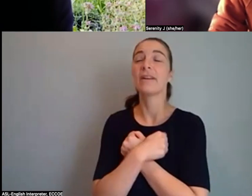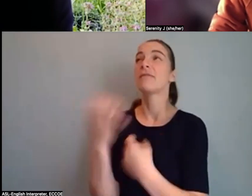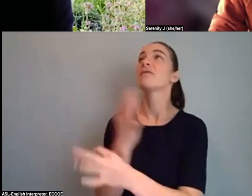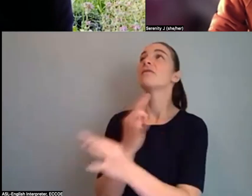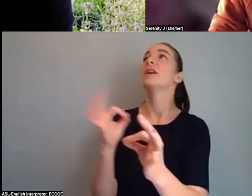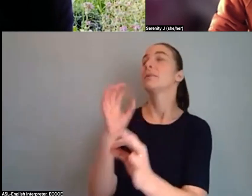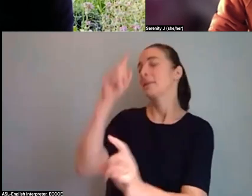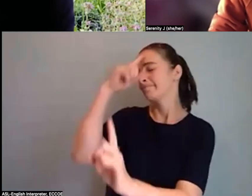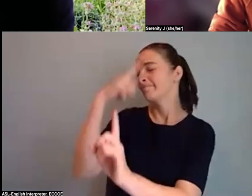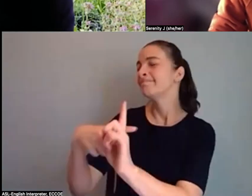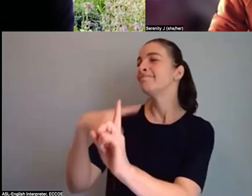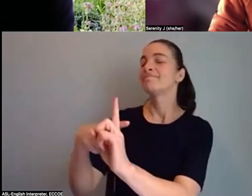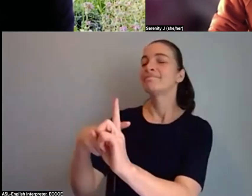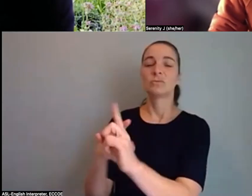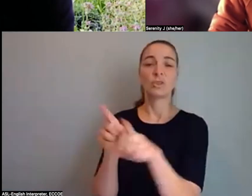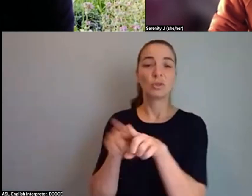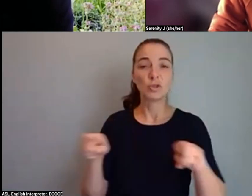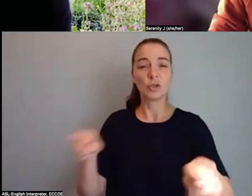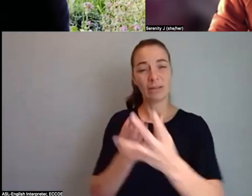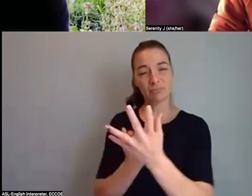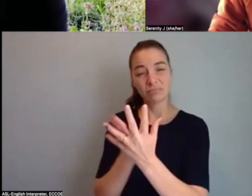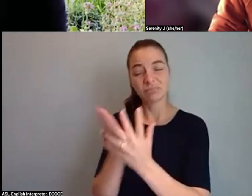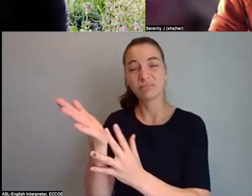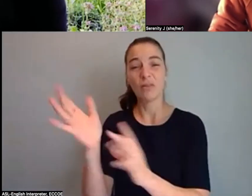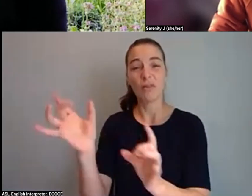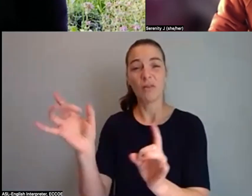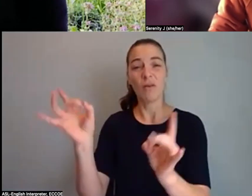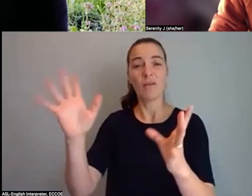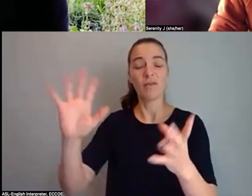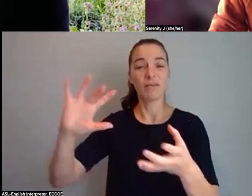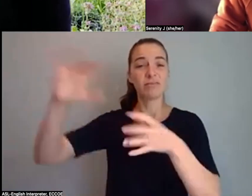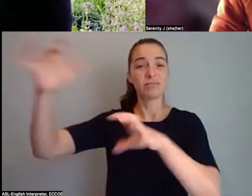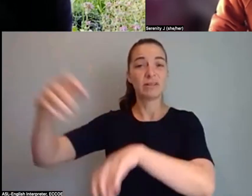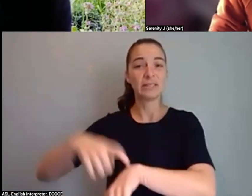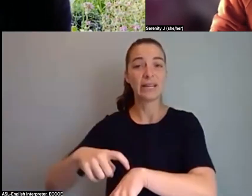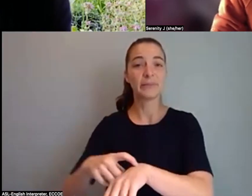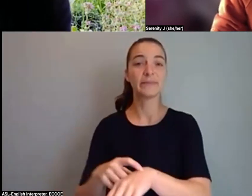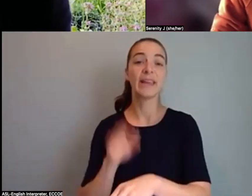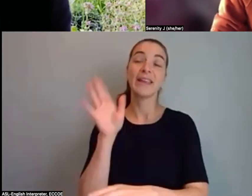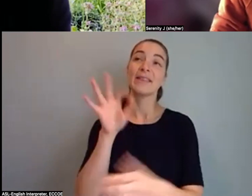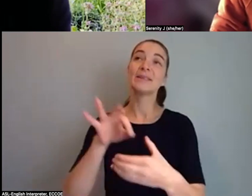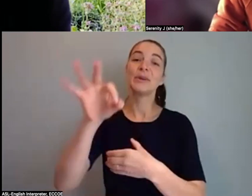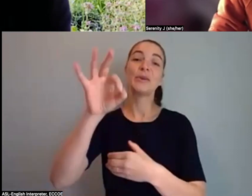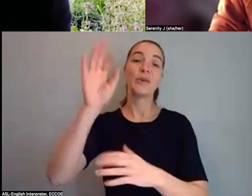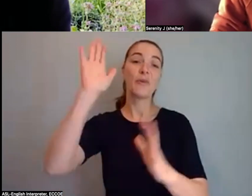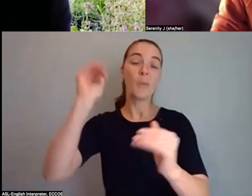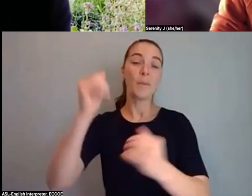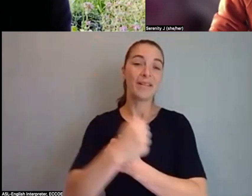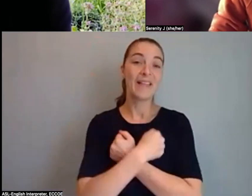loving, and creating in these rough times, please join me in welcoming Dr. Julie C.